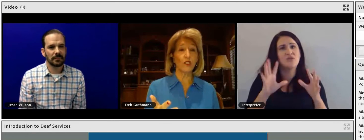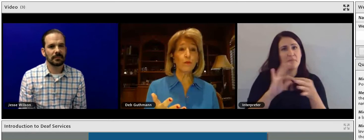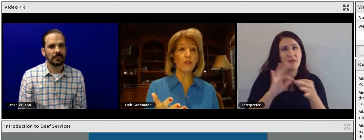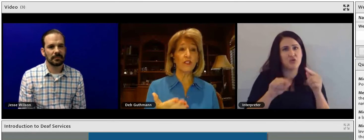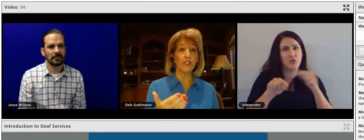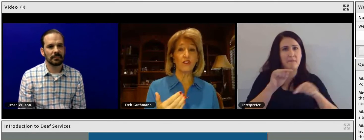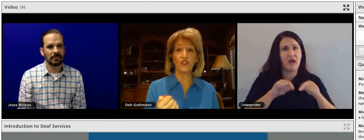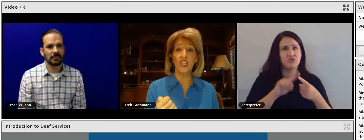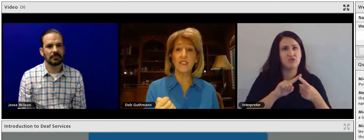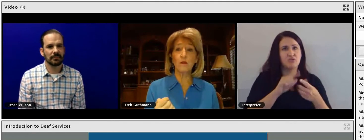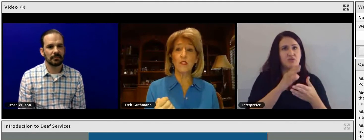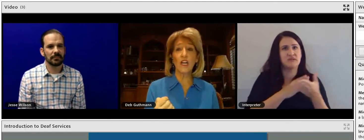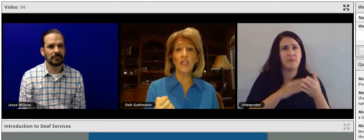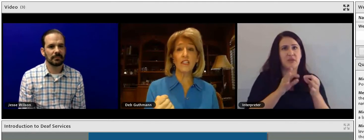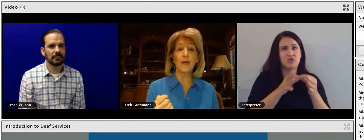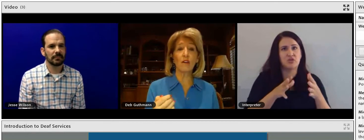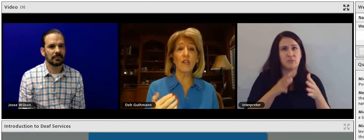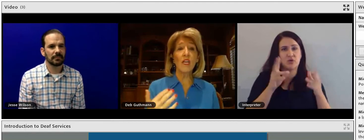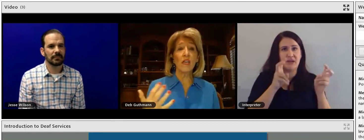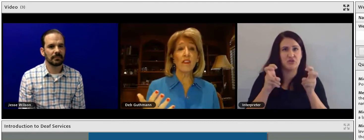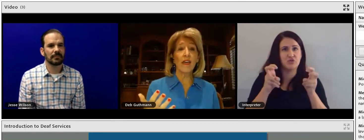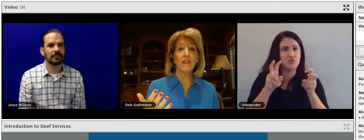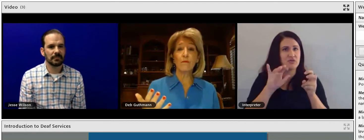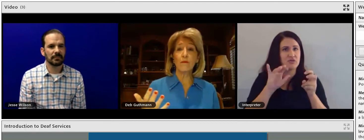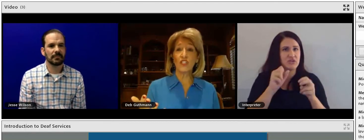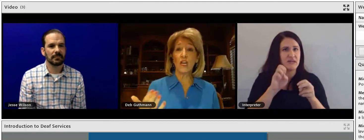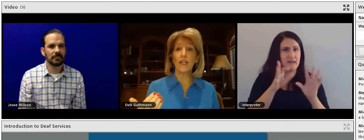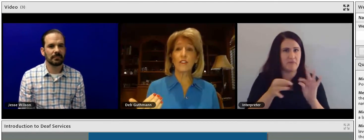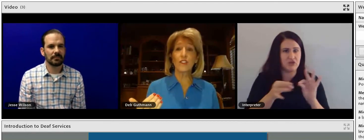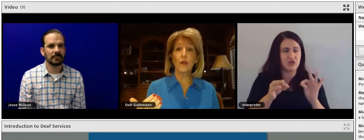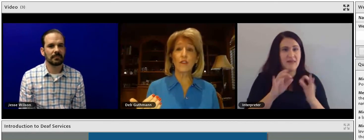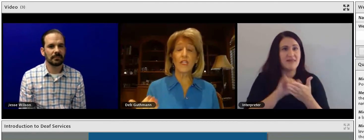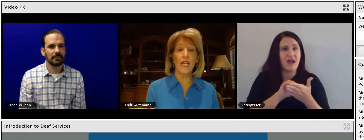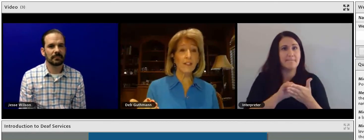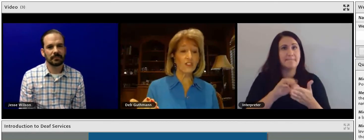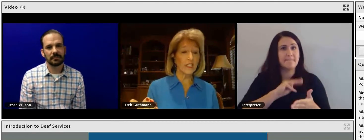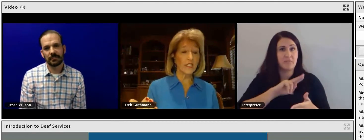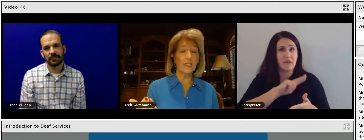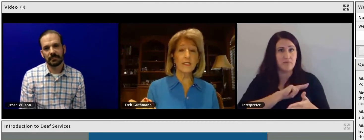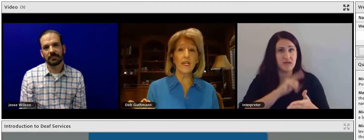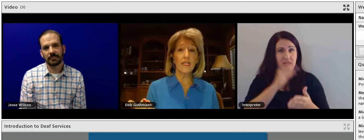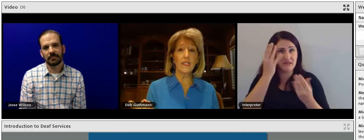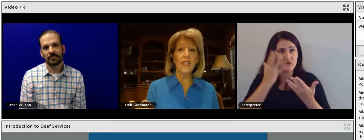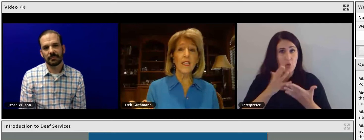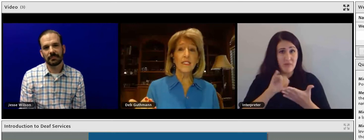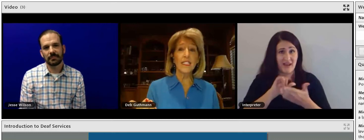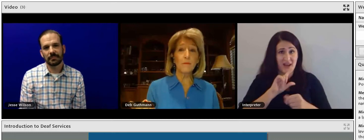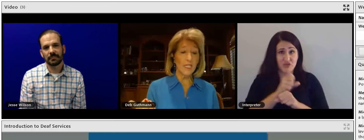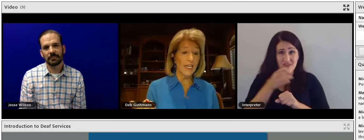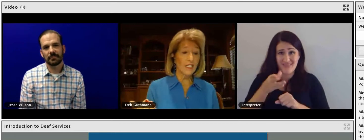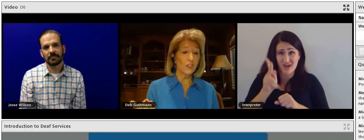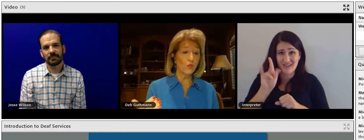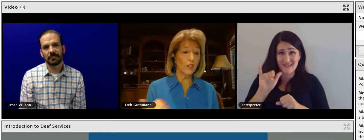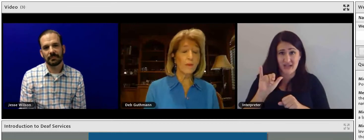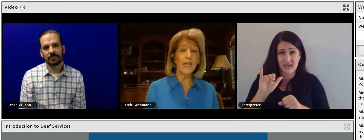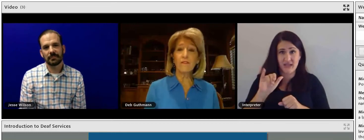mention, going back to some of the interpreter issues Jesse was talking about, that Michelle let us know that actually in